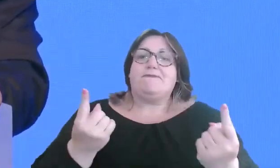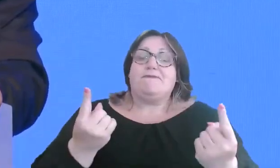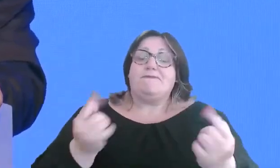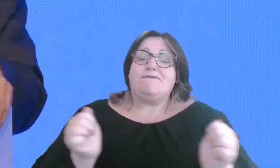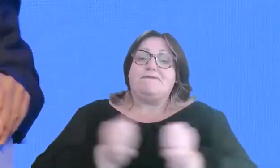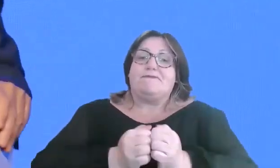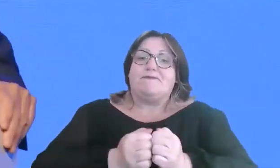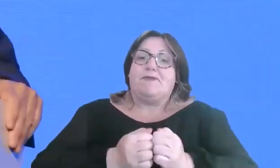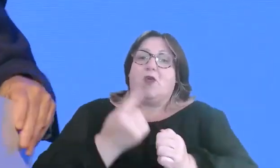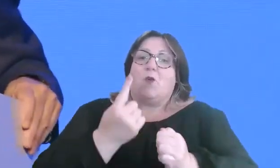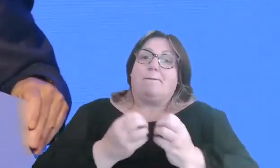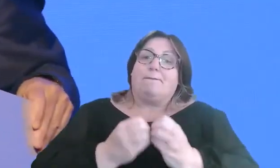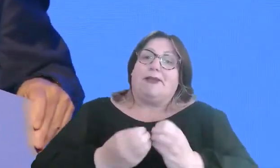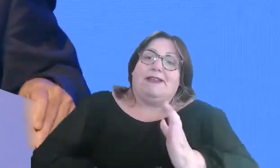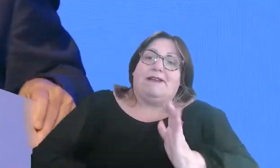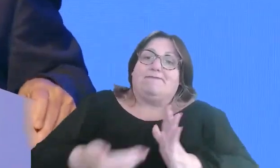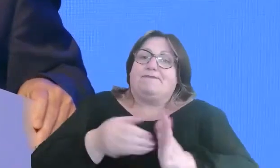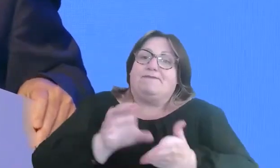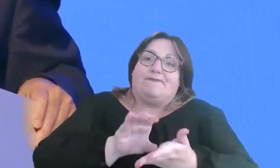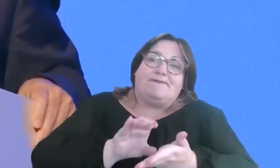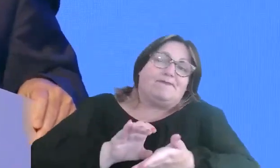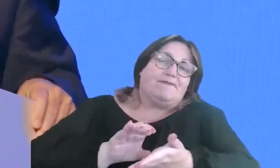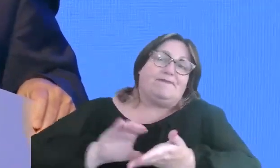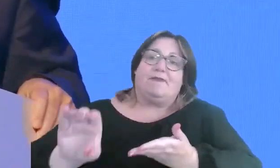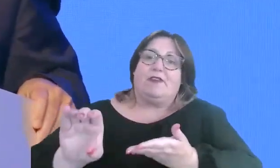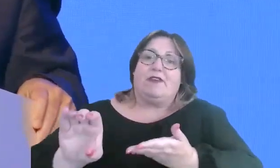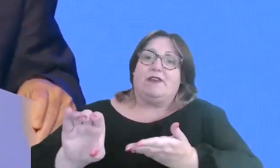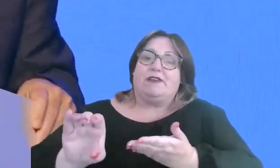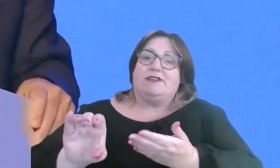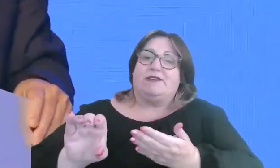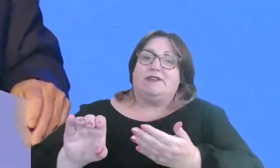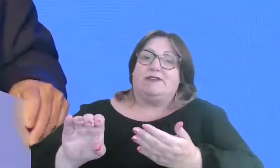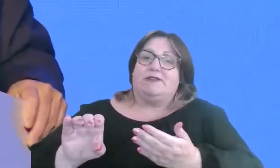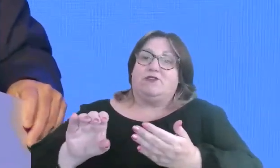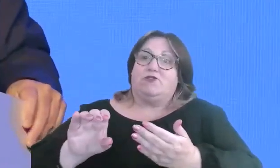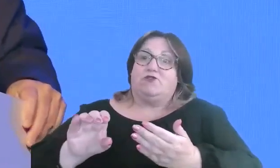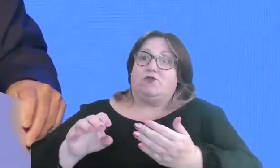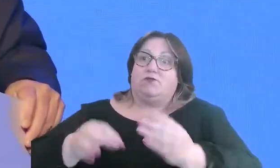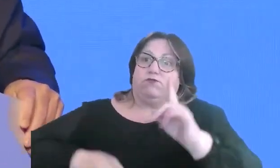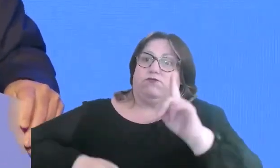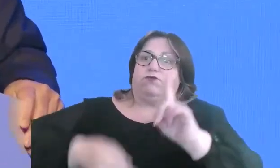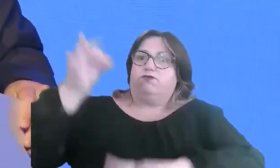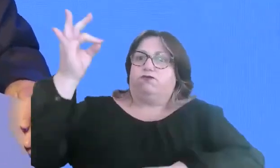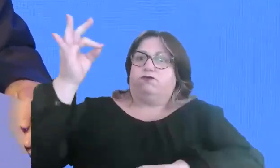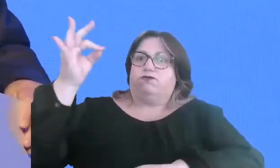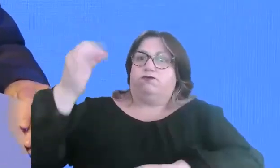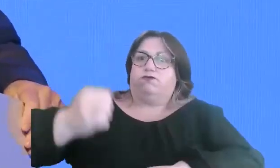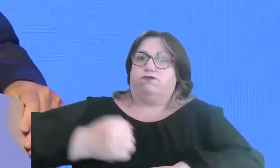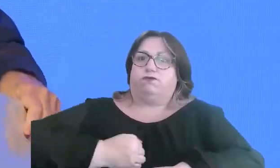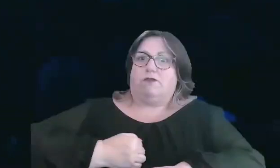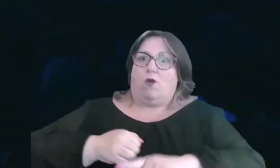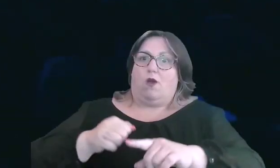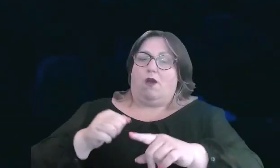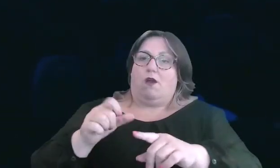of funding to scale up our compute power by a factor of 20. Now, you know how important that